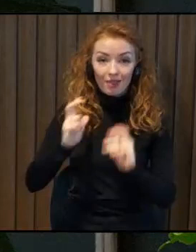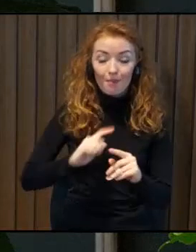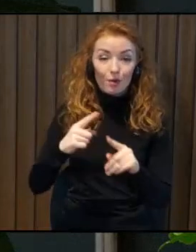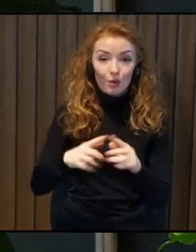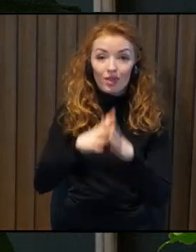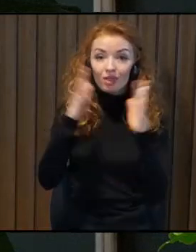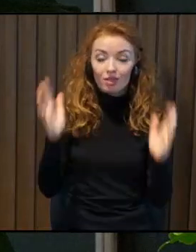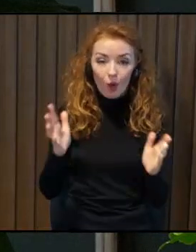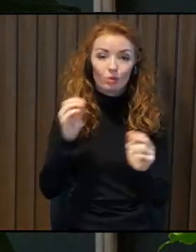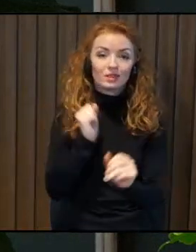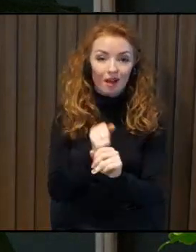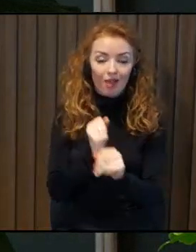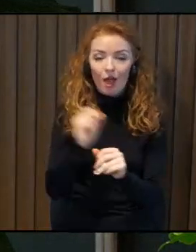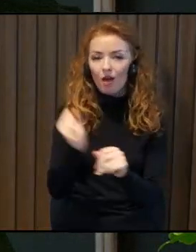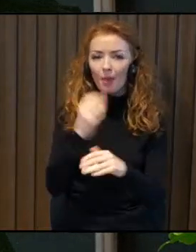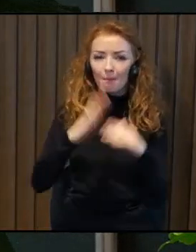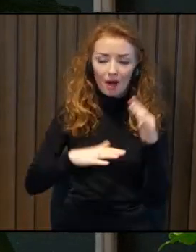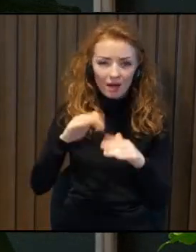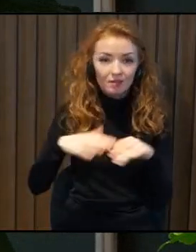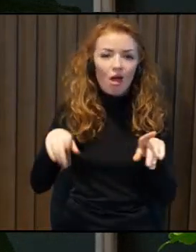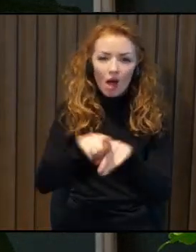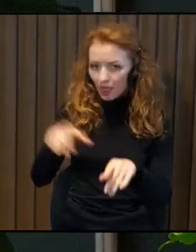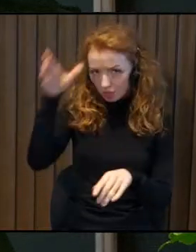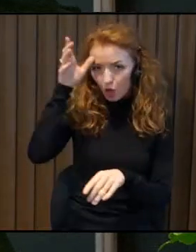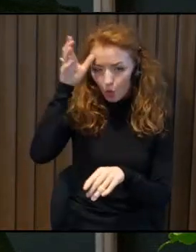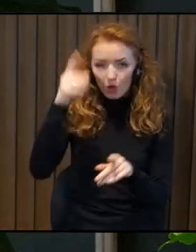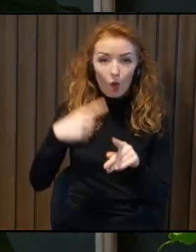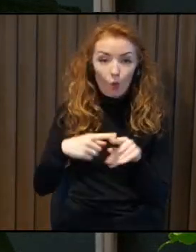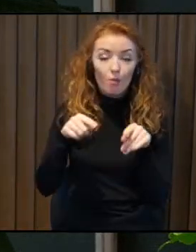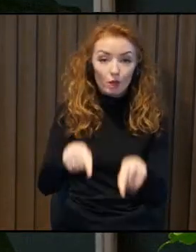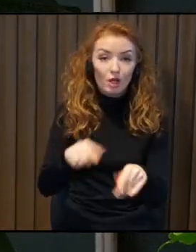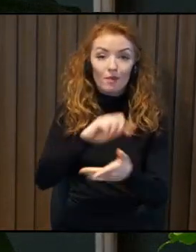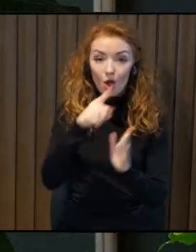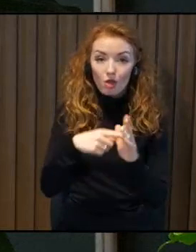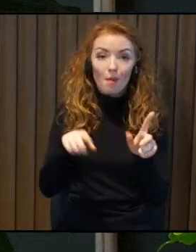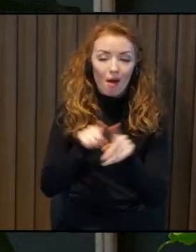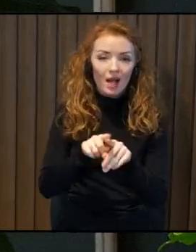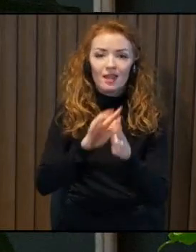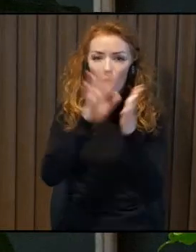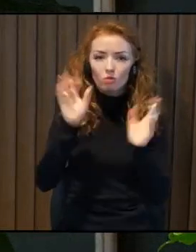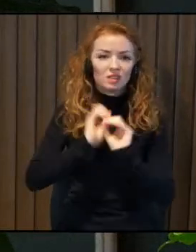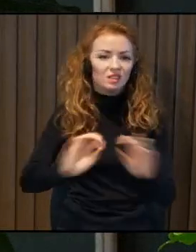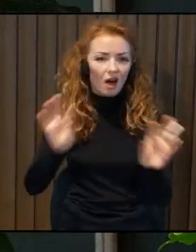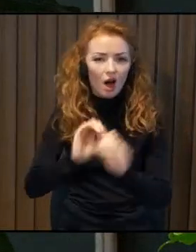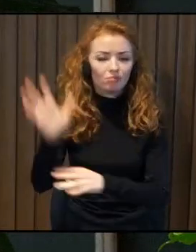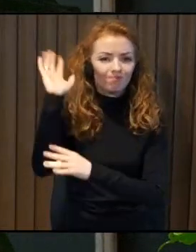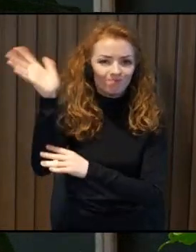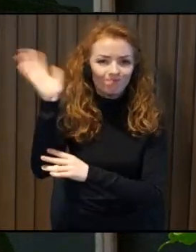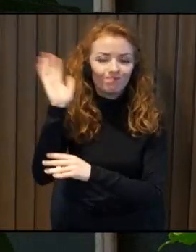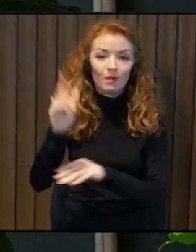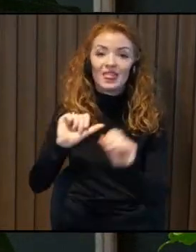only a designer, but also an architect, and in a practical life and theory, I work with those issues and I